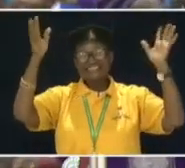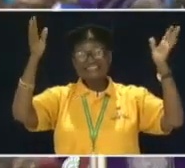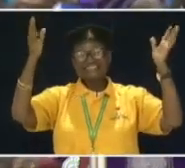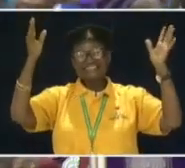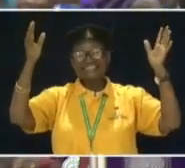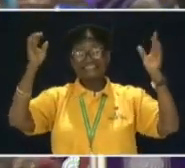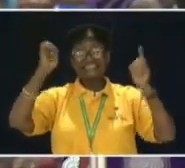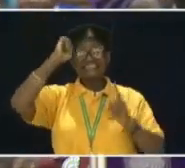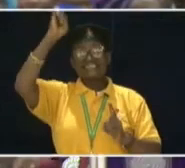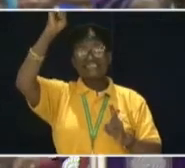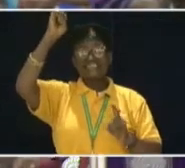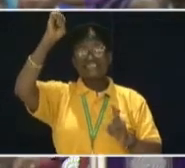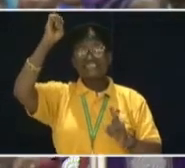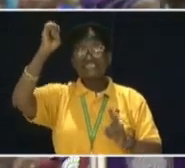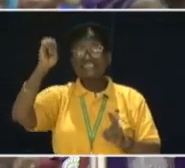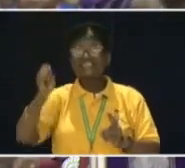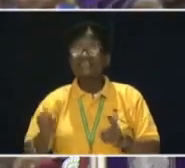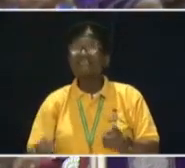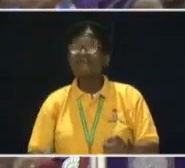He ascended to heaven